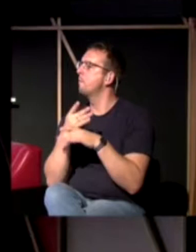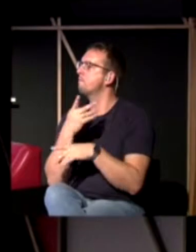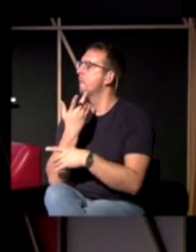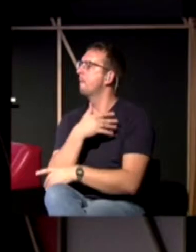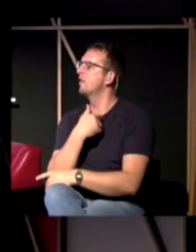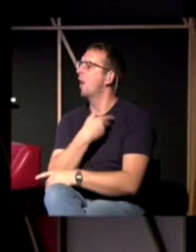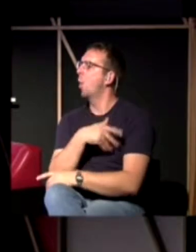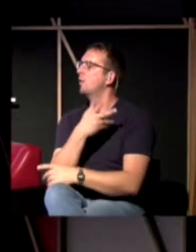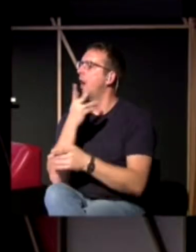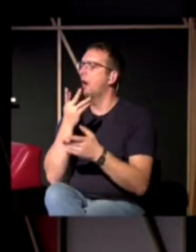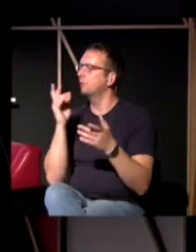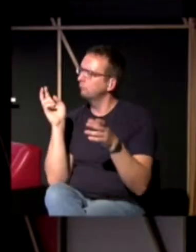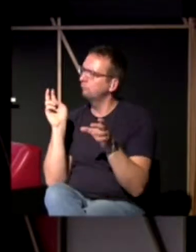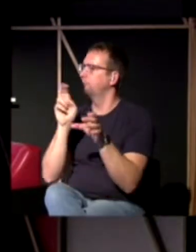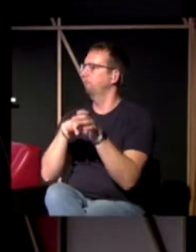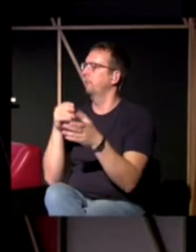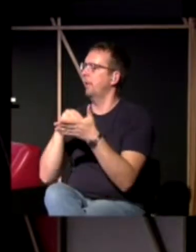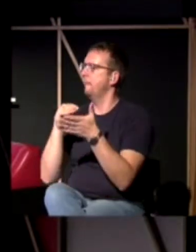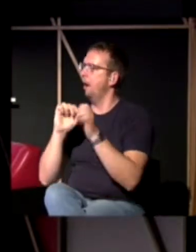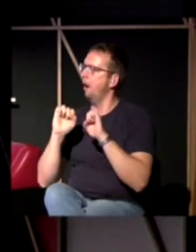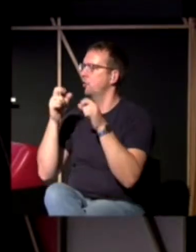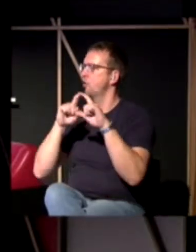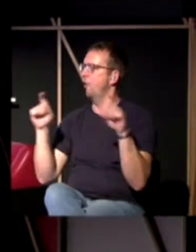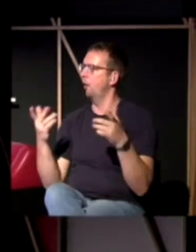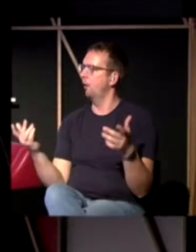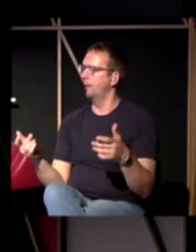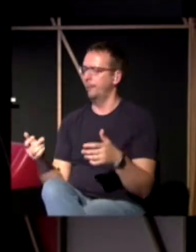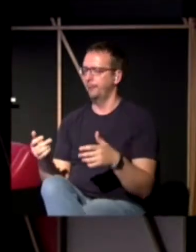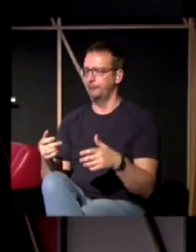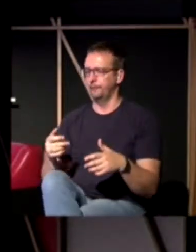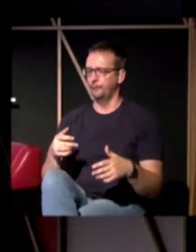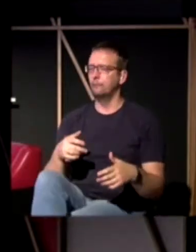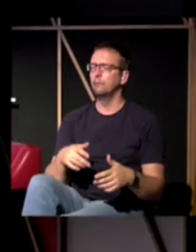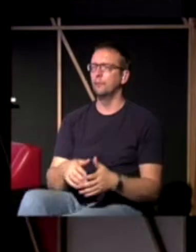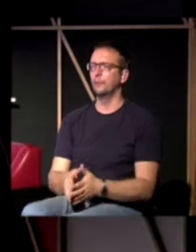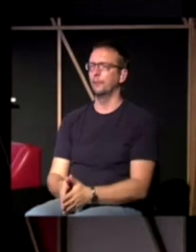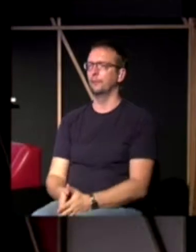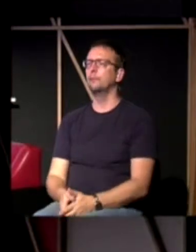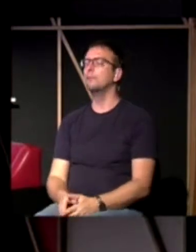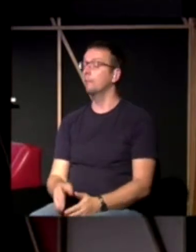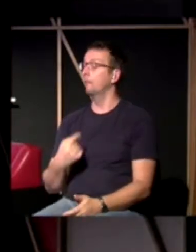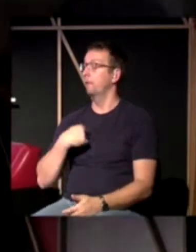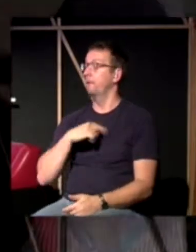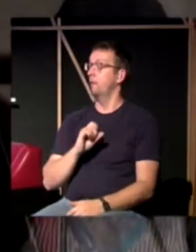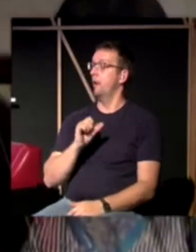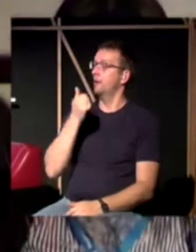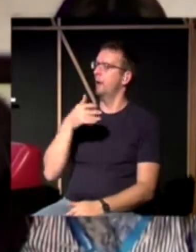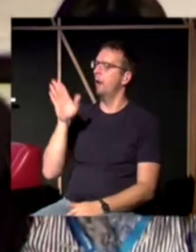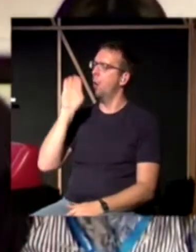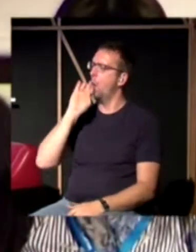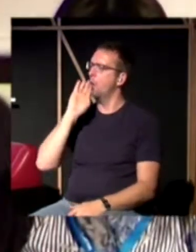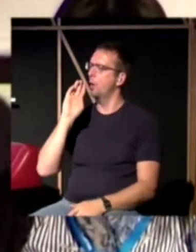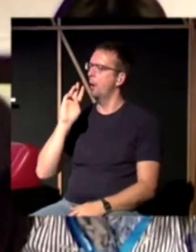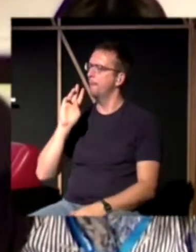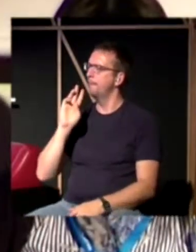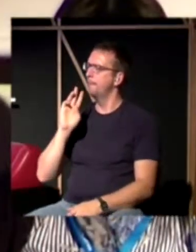everybody. When we first heard about the project, was 3 years ago, we